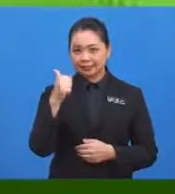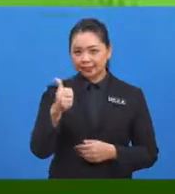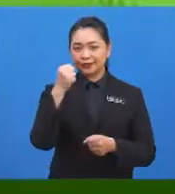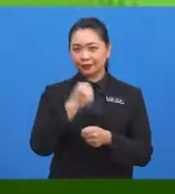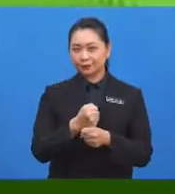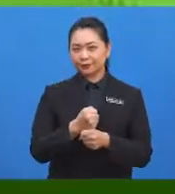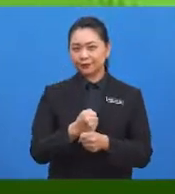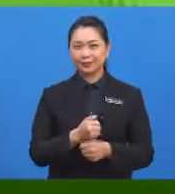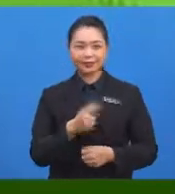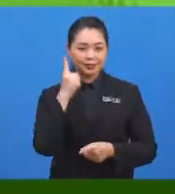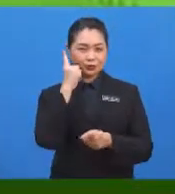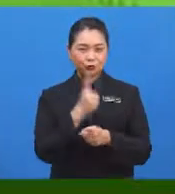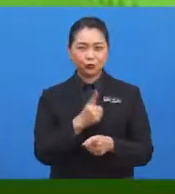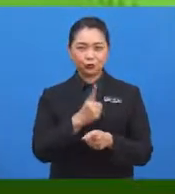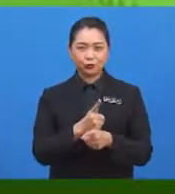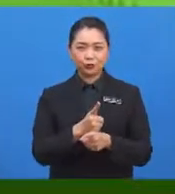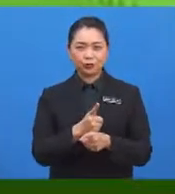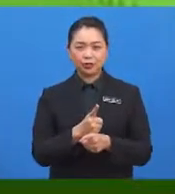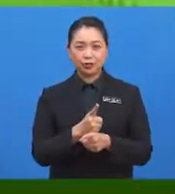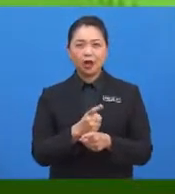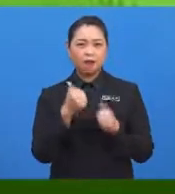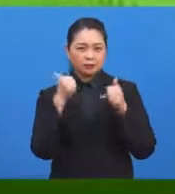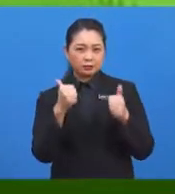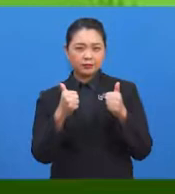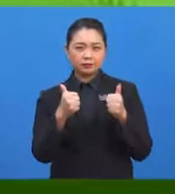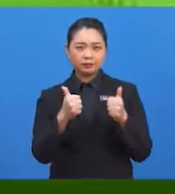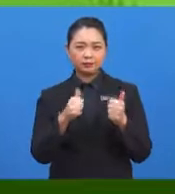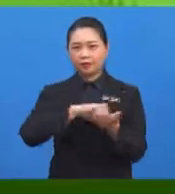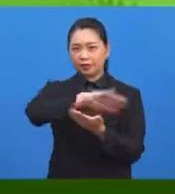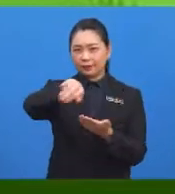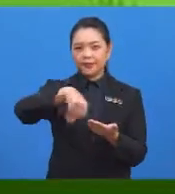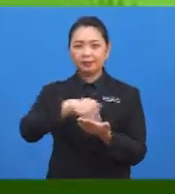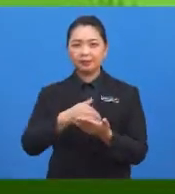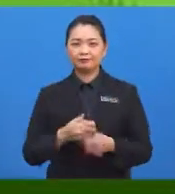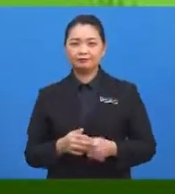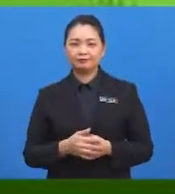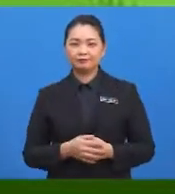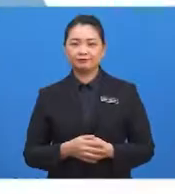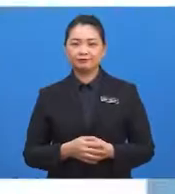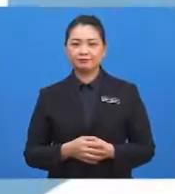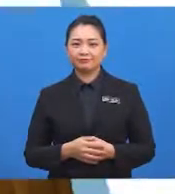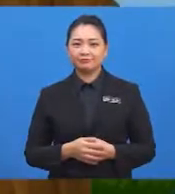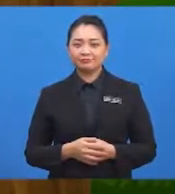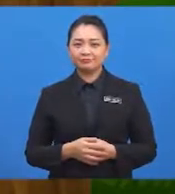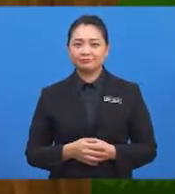Good job! It is true! Awesome work, everybody!